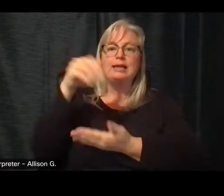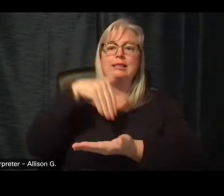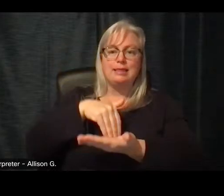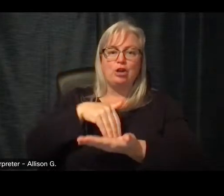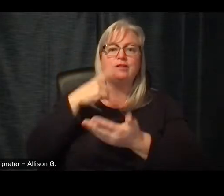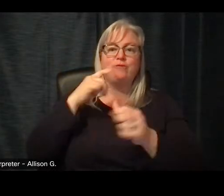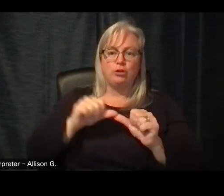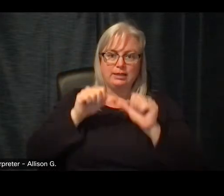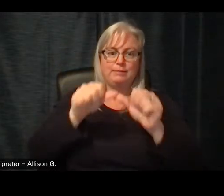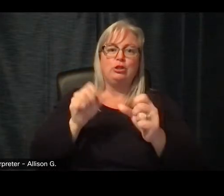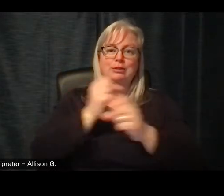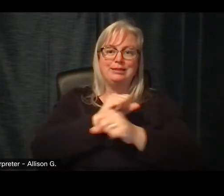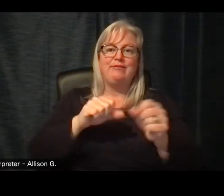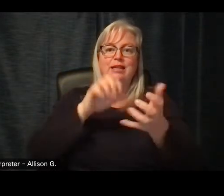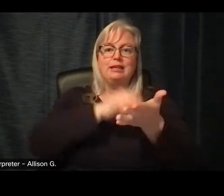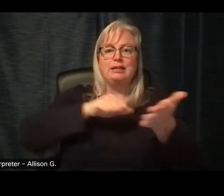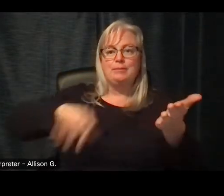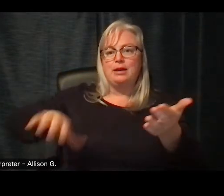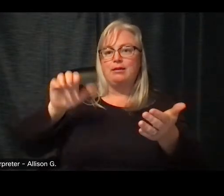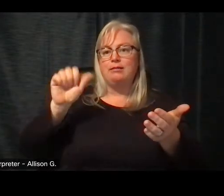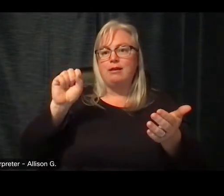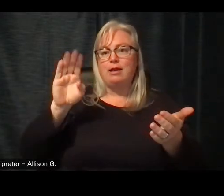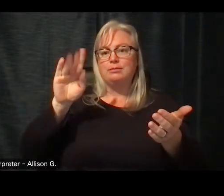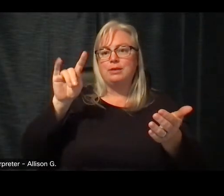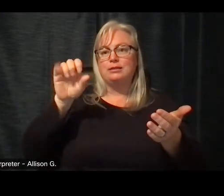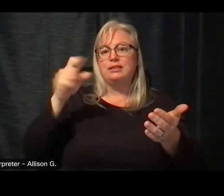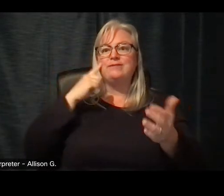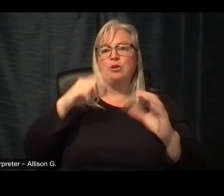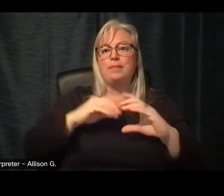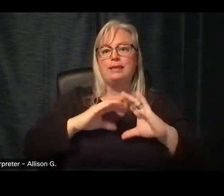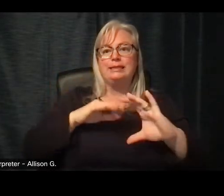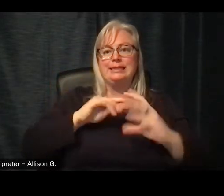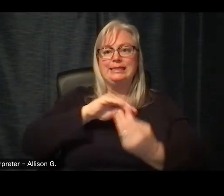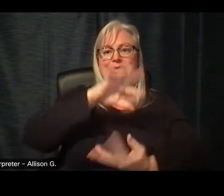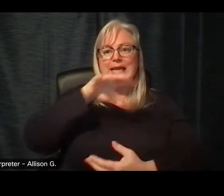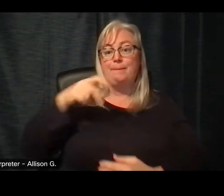to continue safely abating asbestos from the steam pipe.